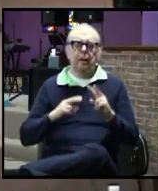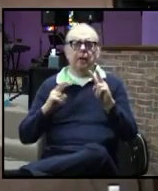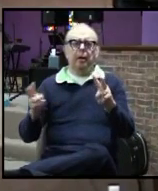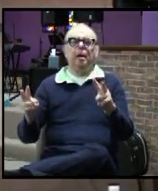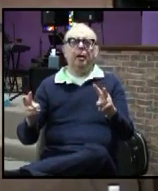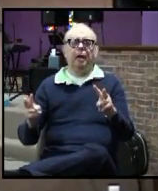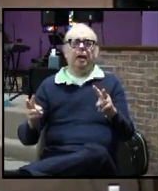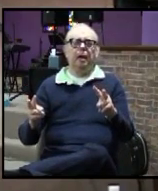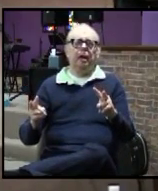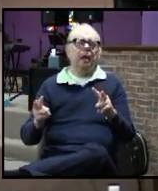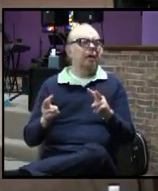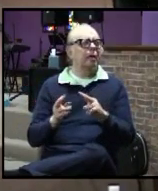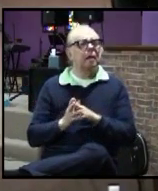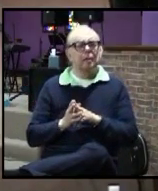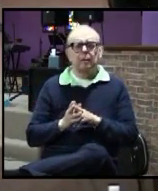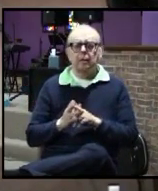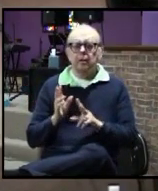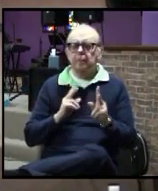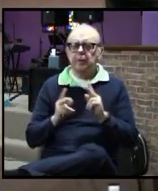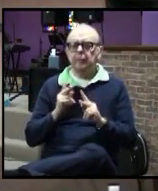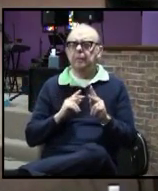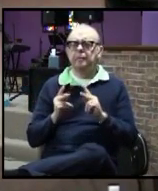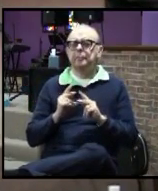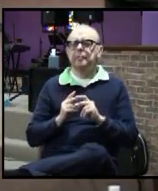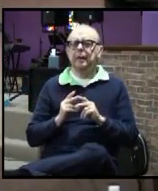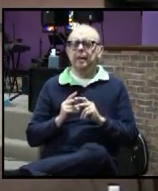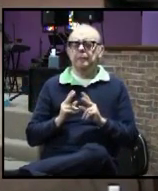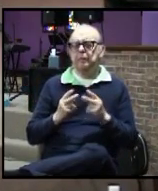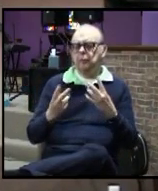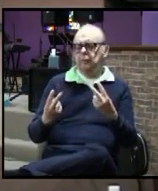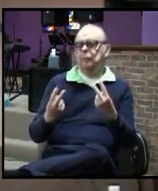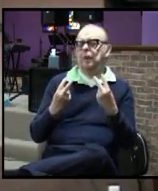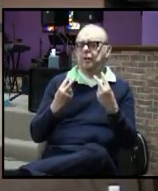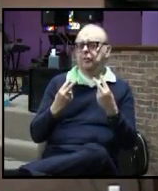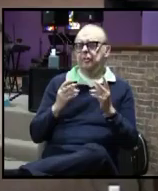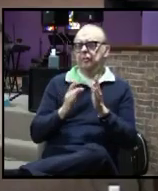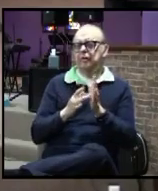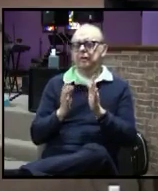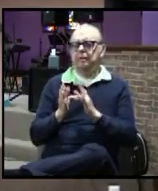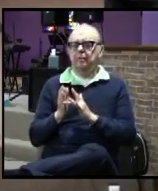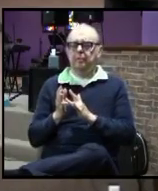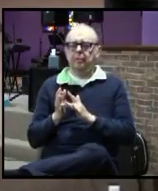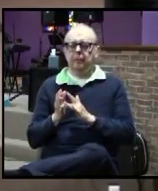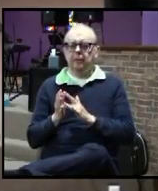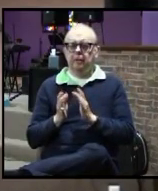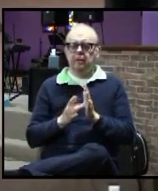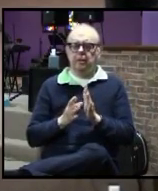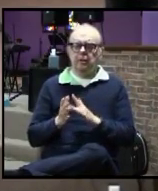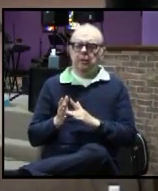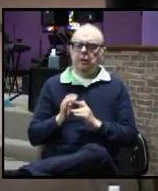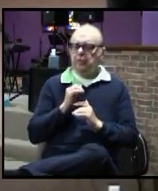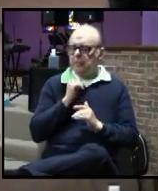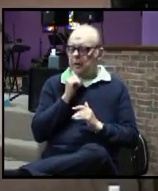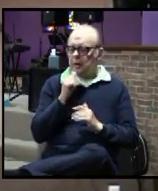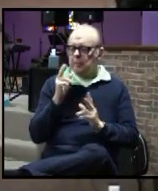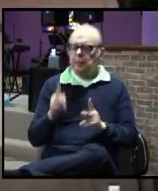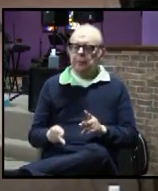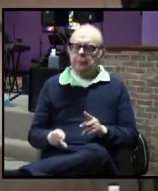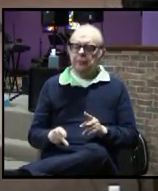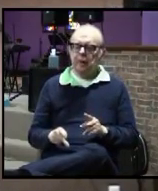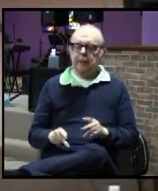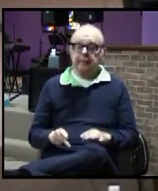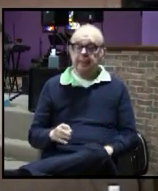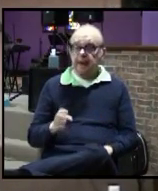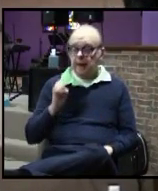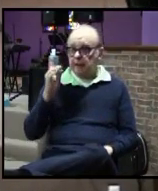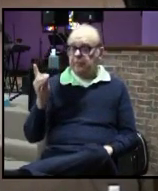Look at the raggly, taggly group of people that Jesus had around him. He took an uneducated fisherman who had a temper